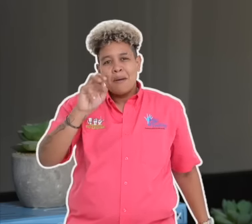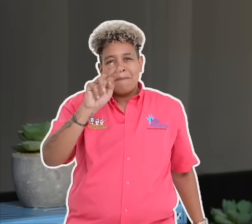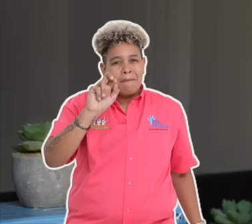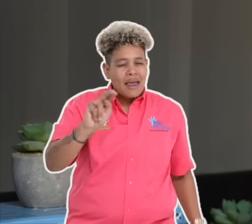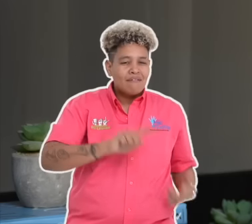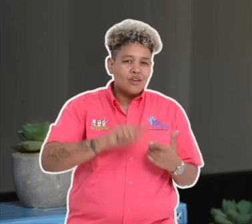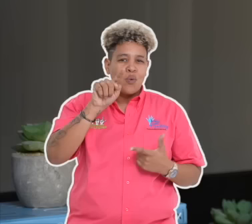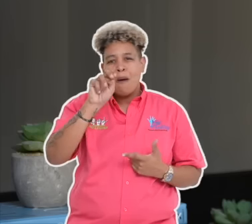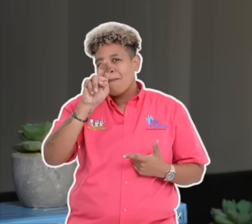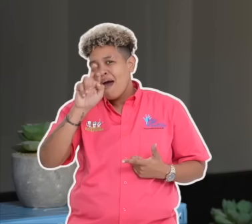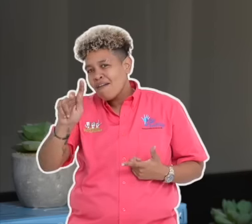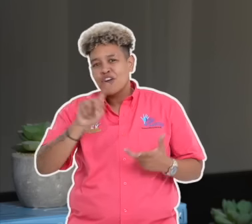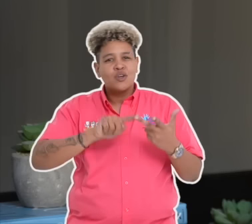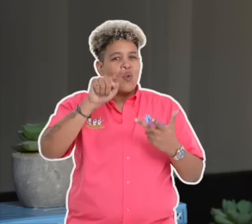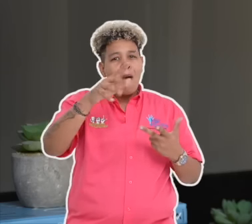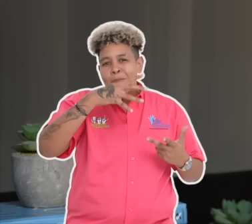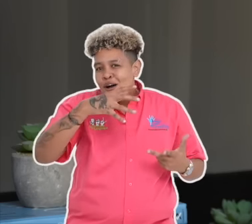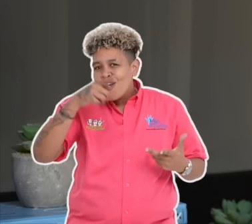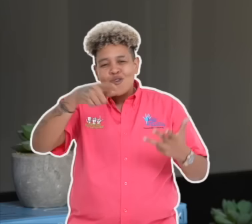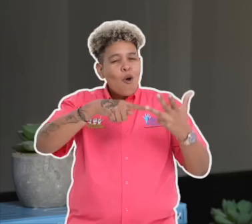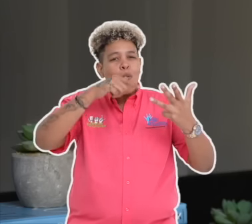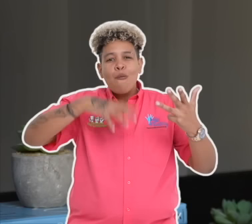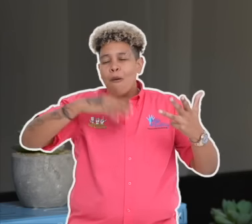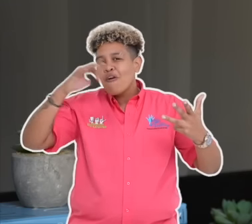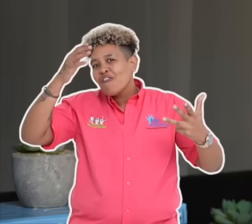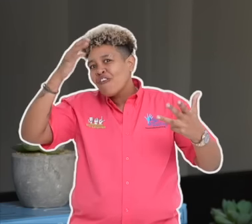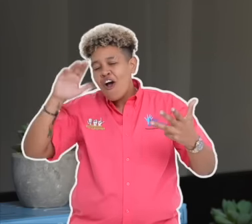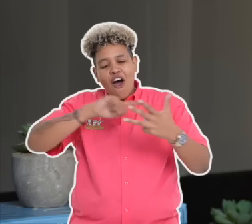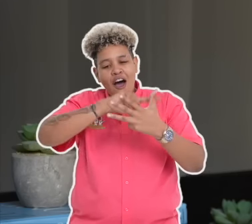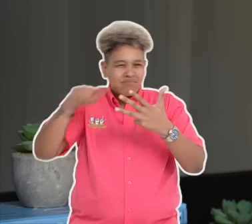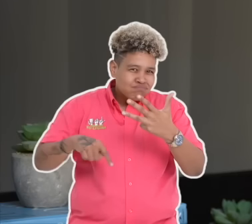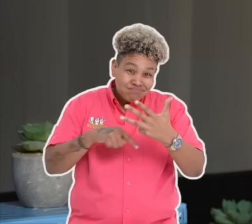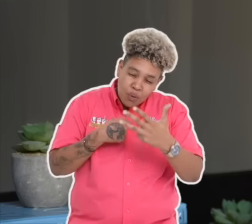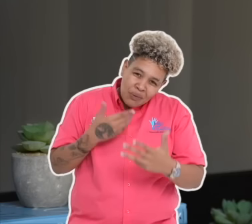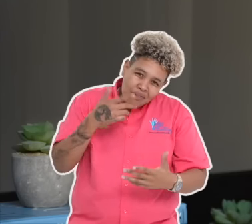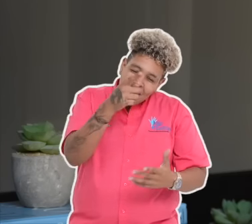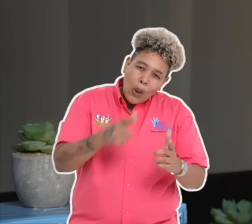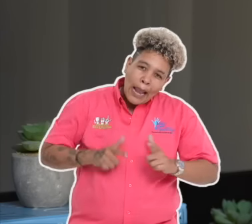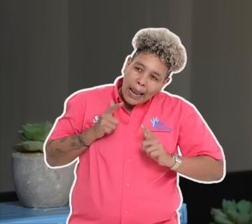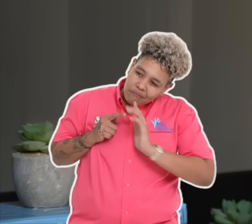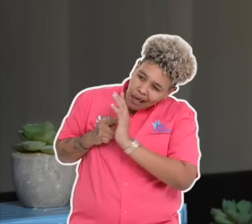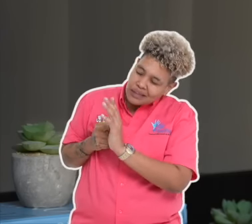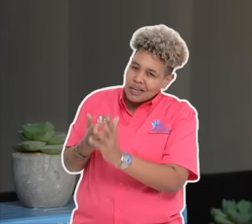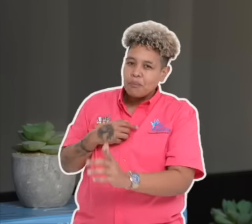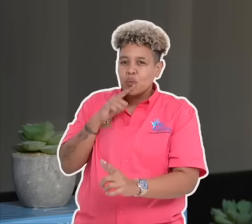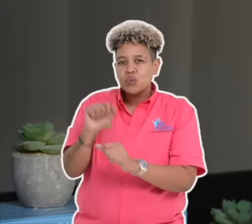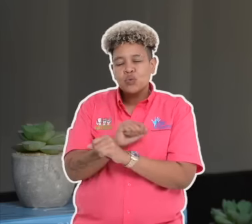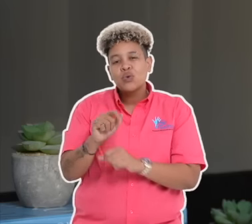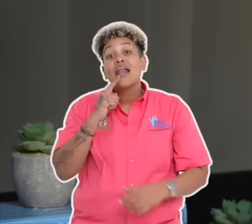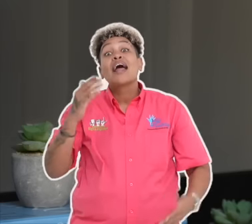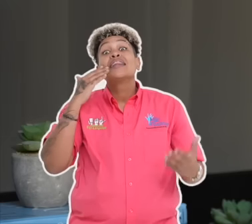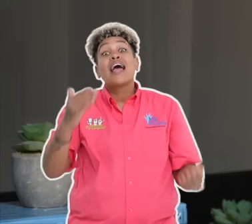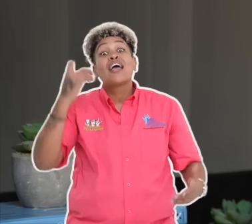Maven, you are Maverick, you are Mother, you are a woman of God, and we thank you for being a living example, really and truly. And